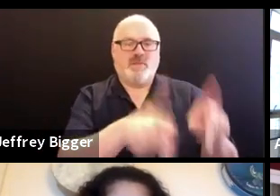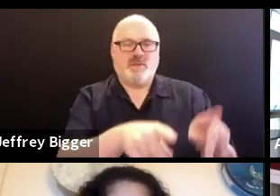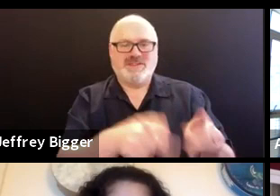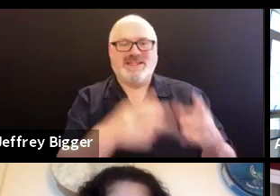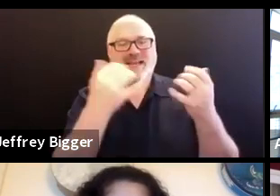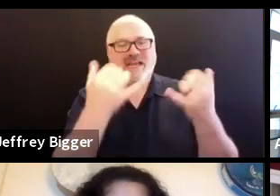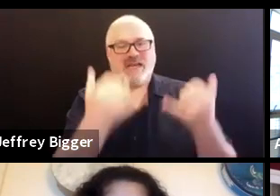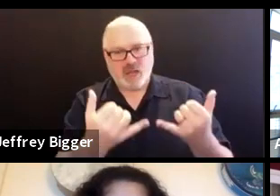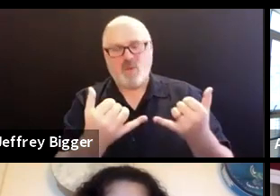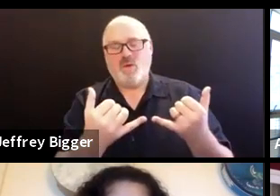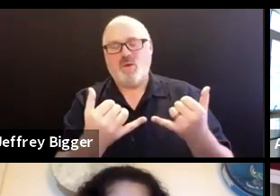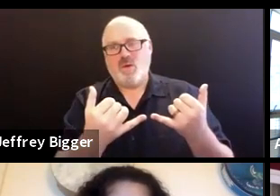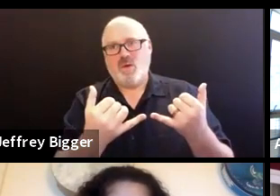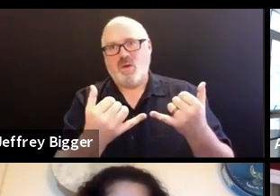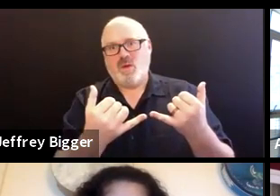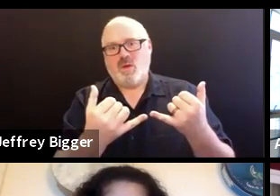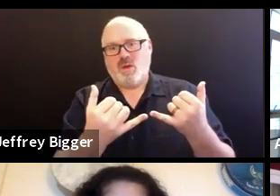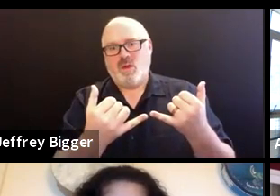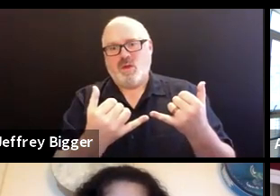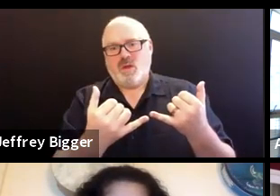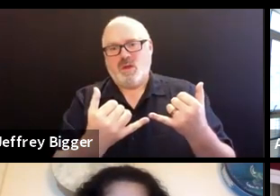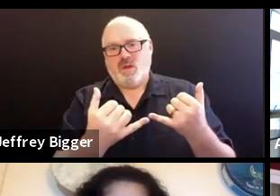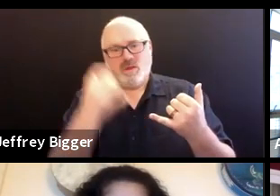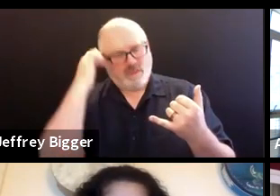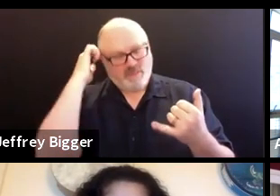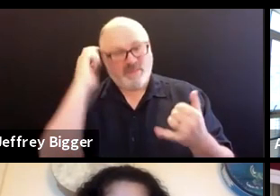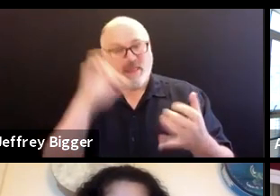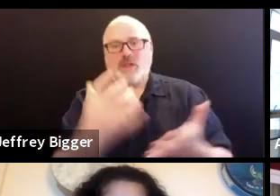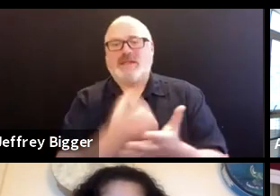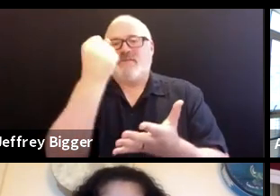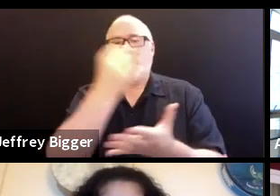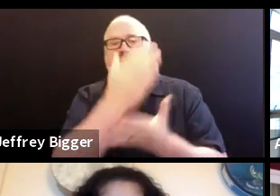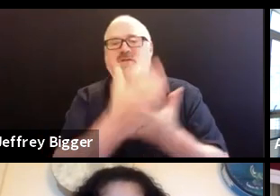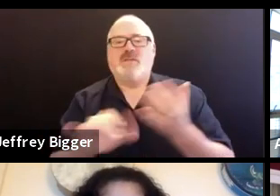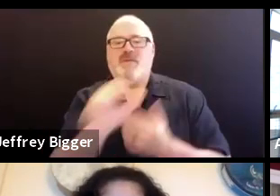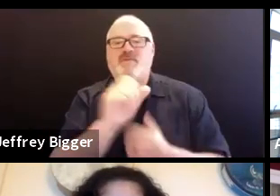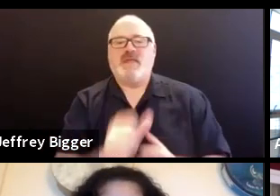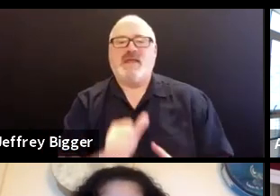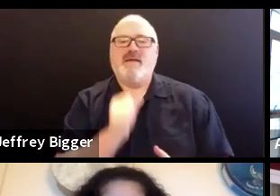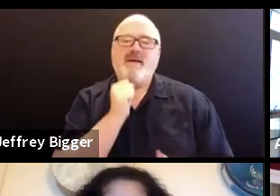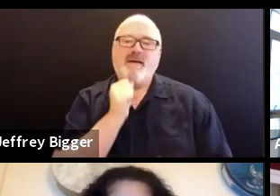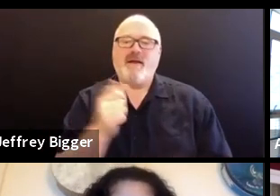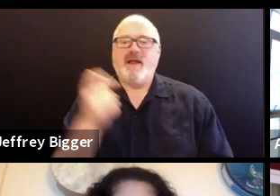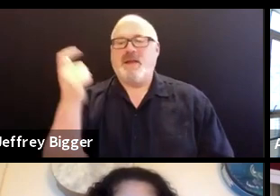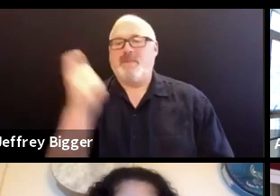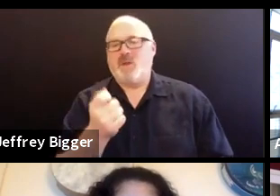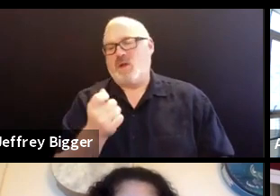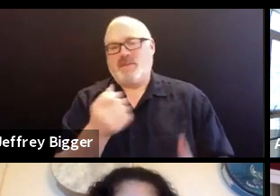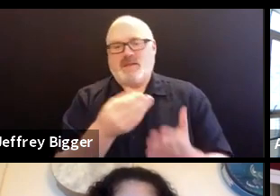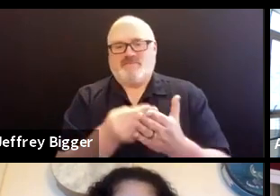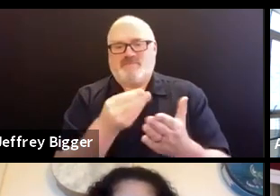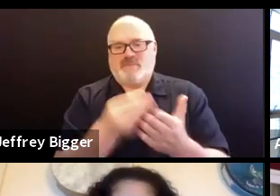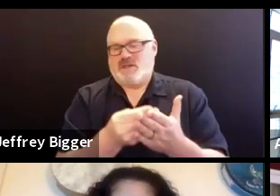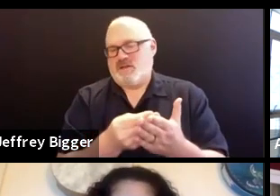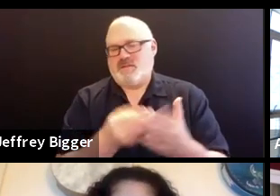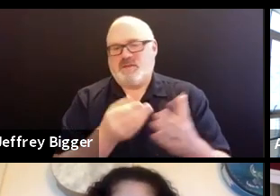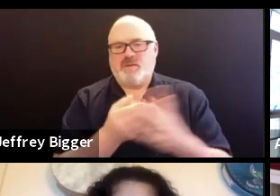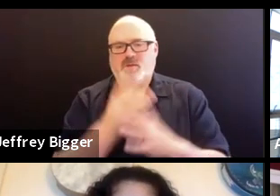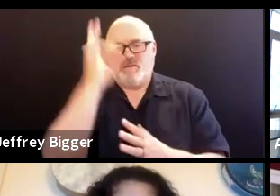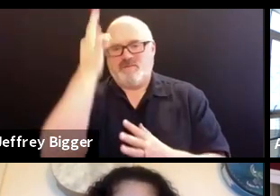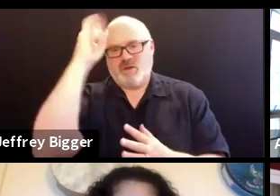to let them take advantage of some of the unemployment provisions that have come through with the federal